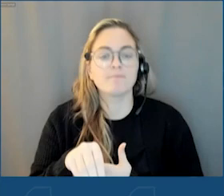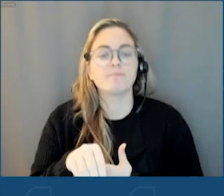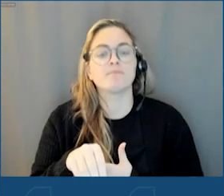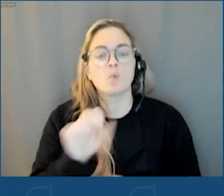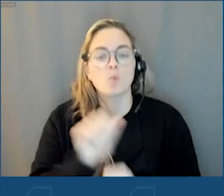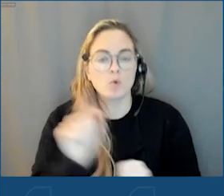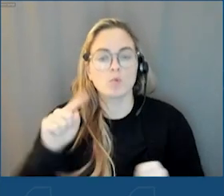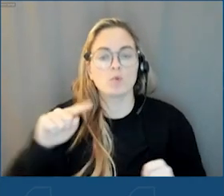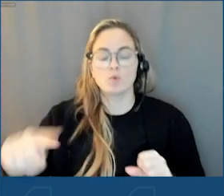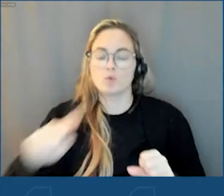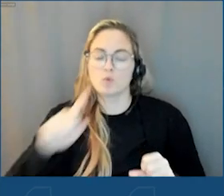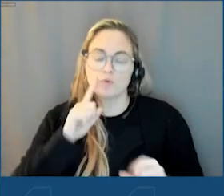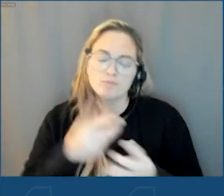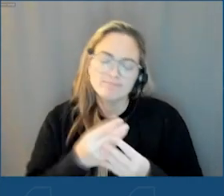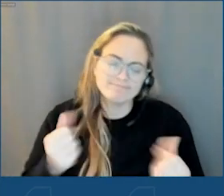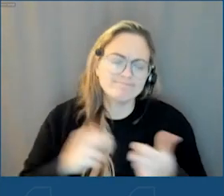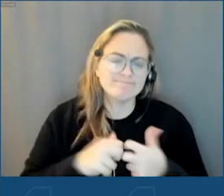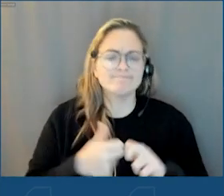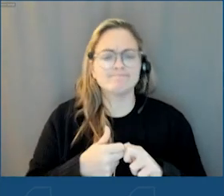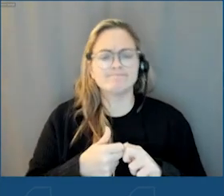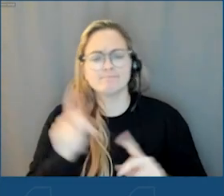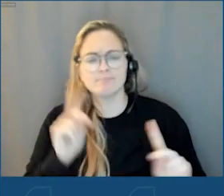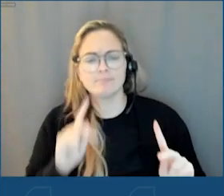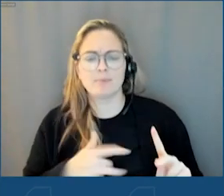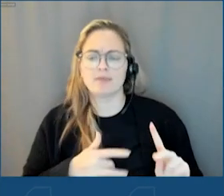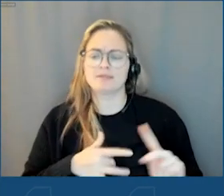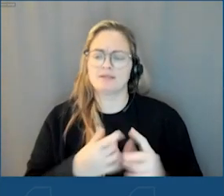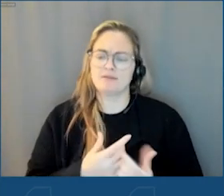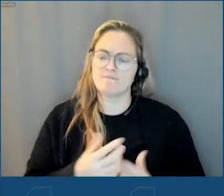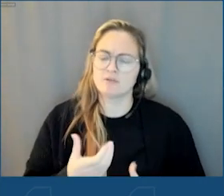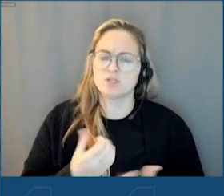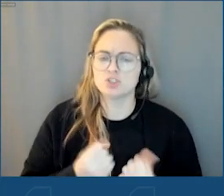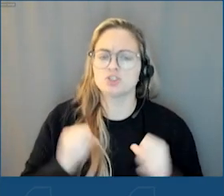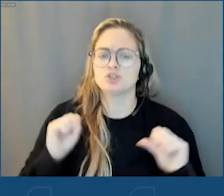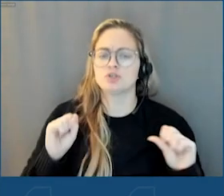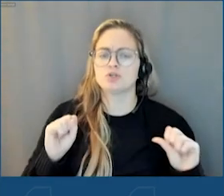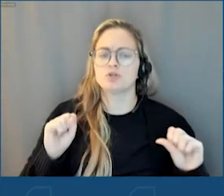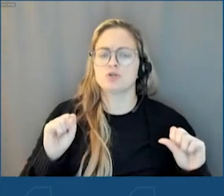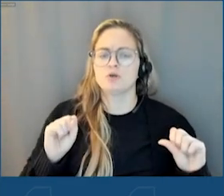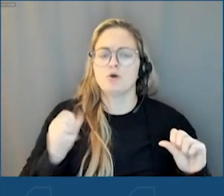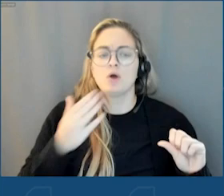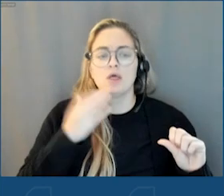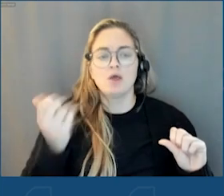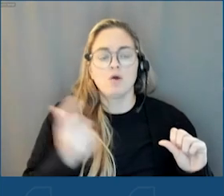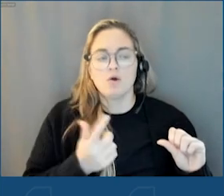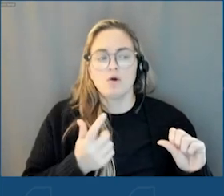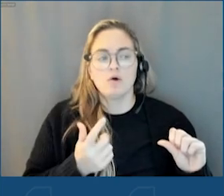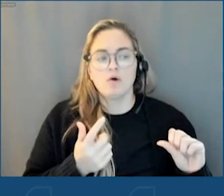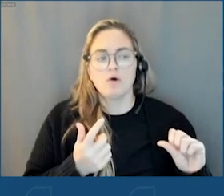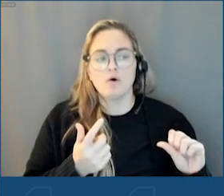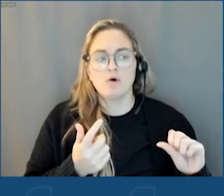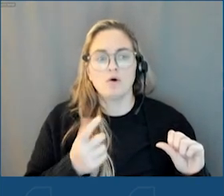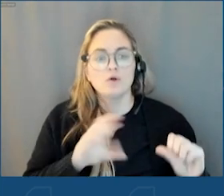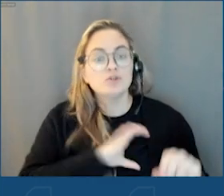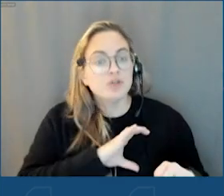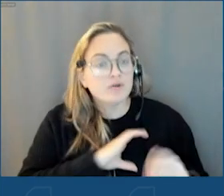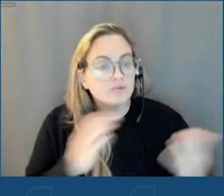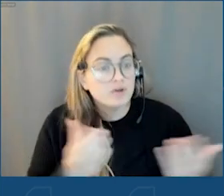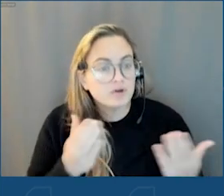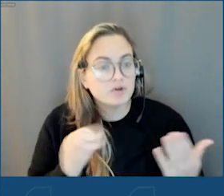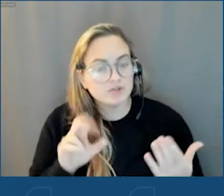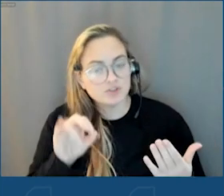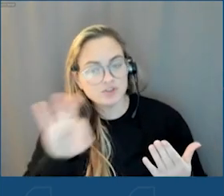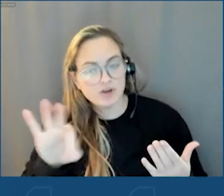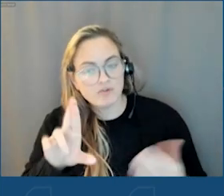these problems, to give people that sense of security. I want to thank all of our sheriffs who are here. I just said Sheriff